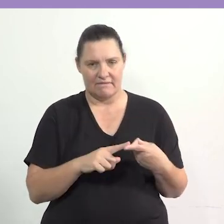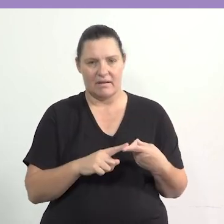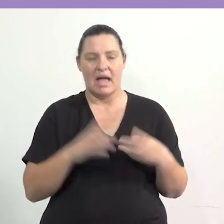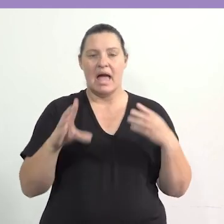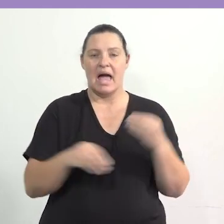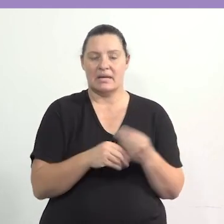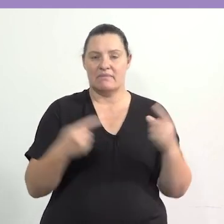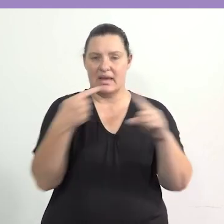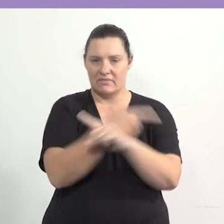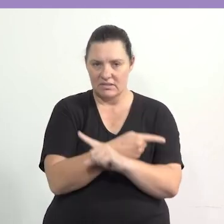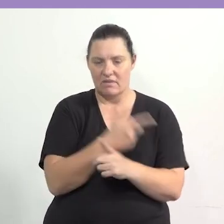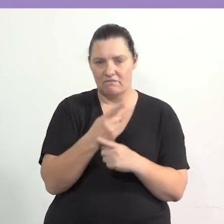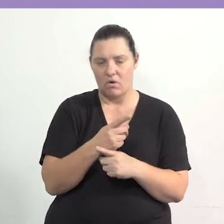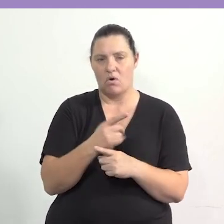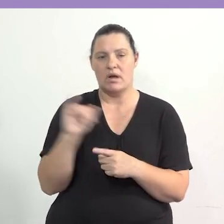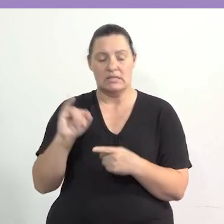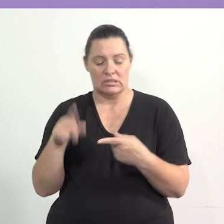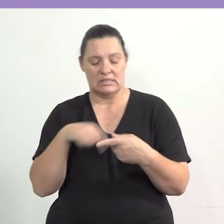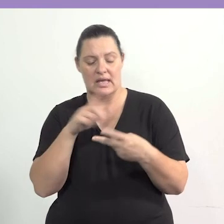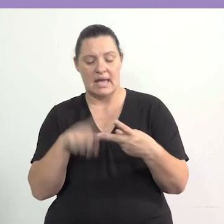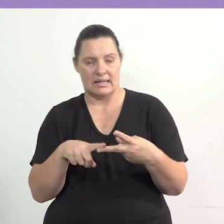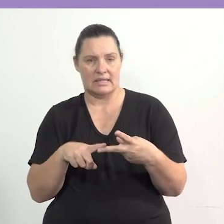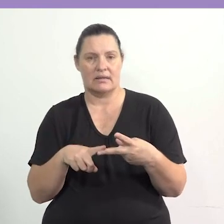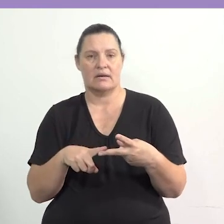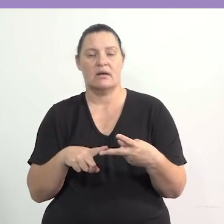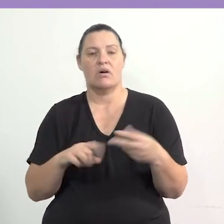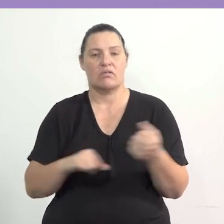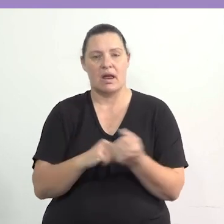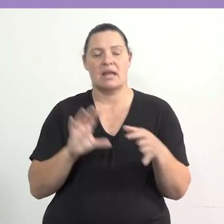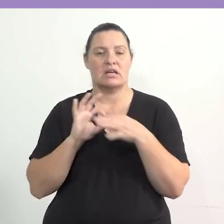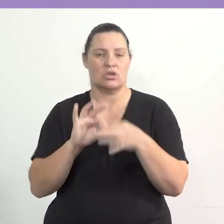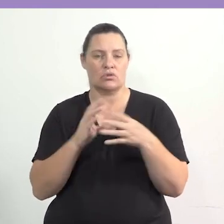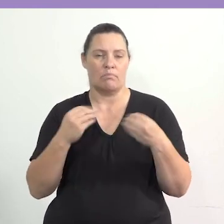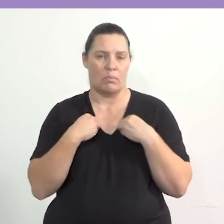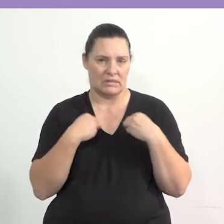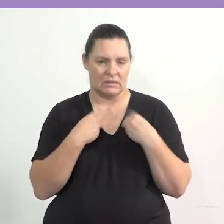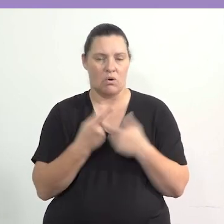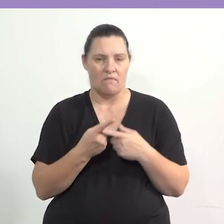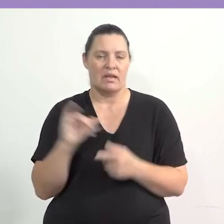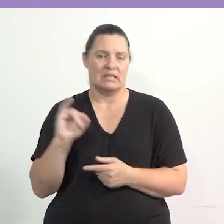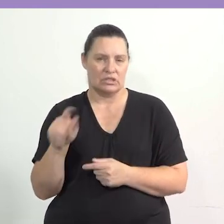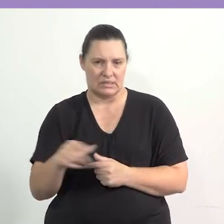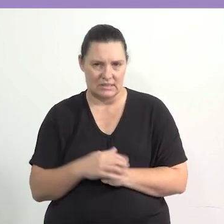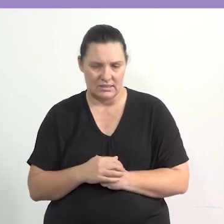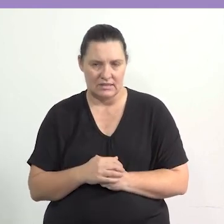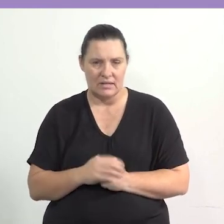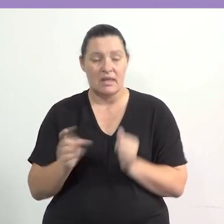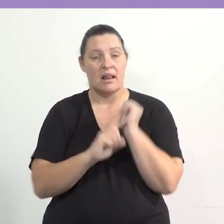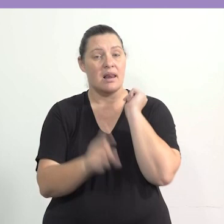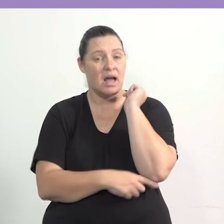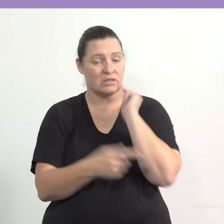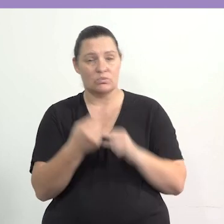that is the additive inverse for integers, and also the commutative and associative properties of integers.